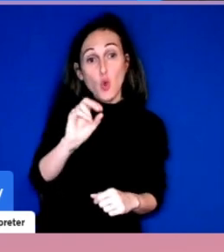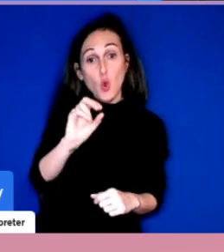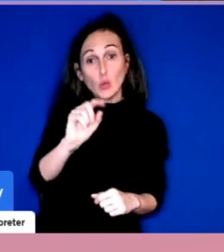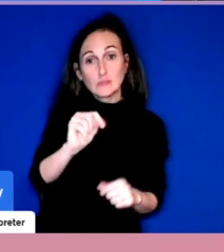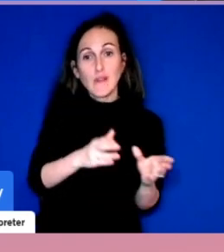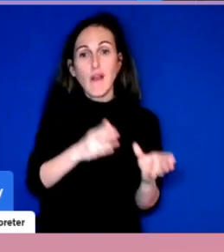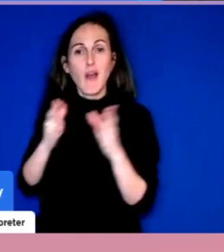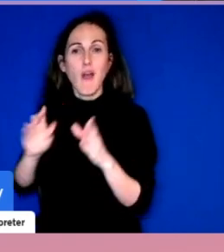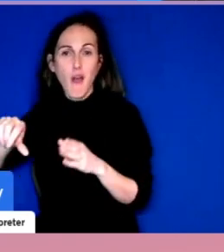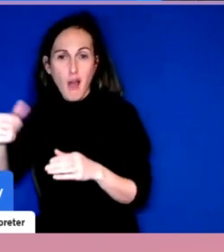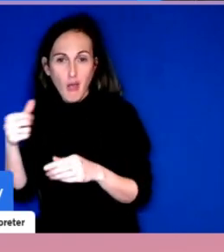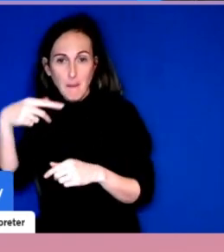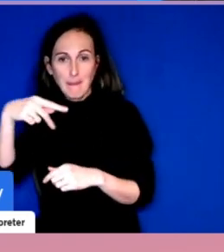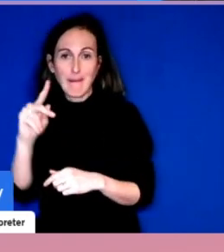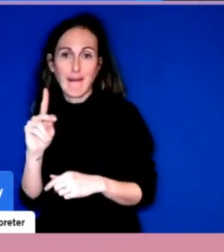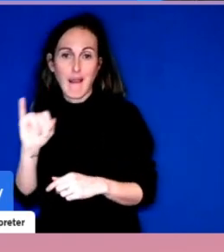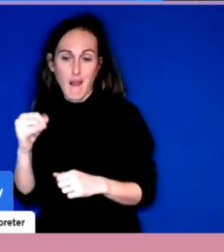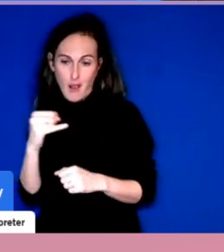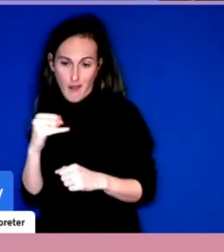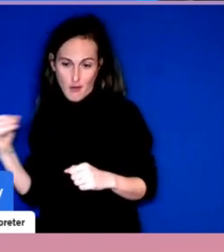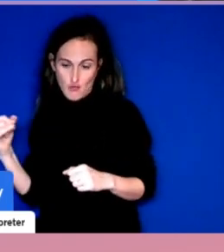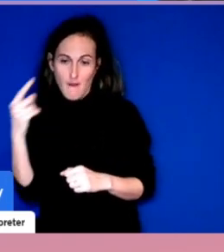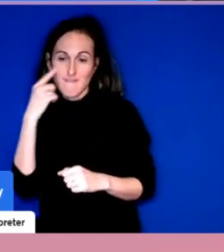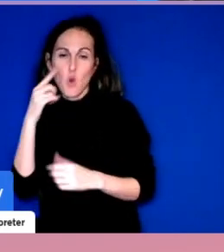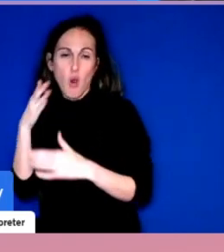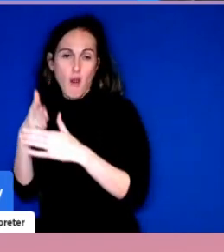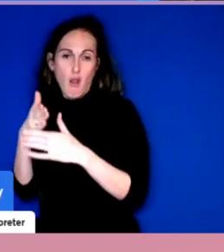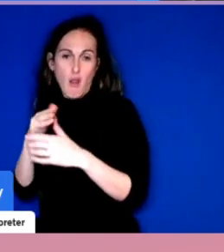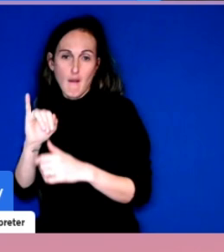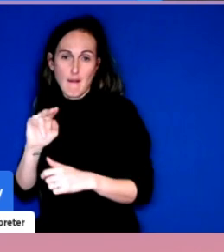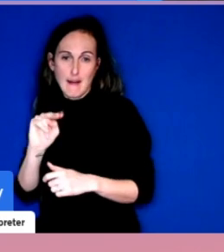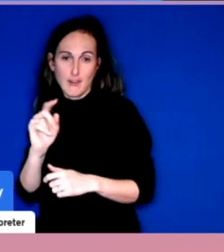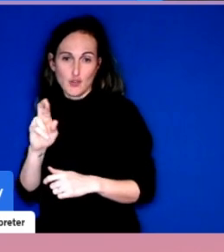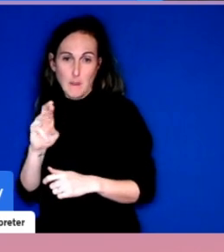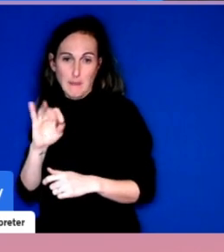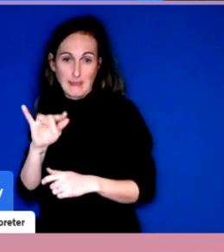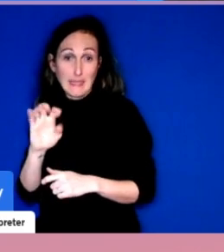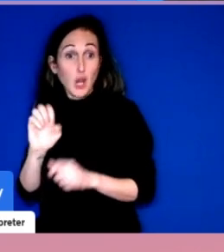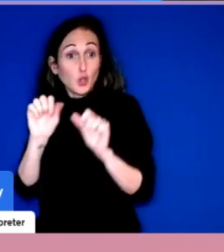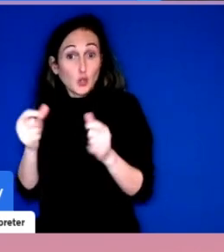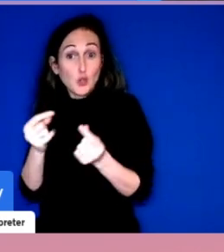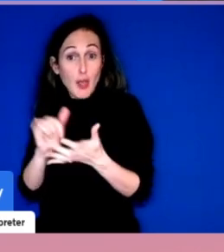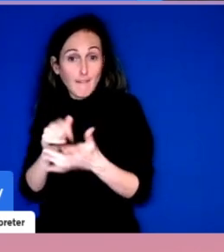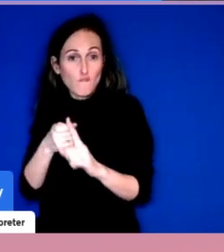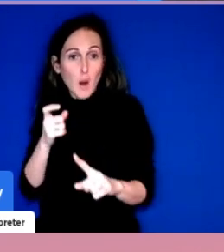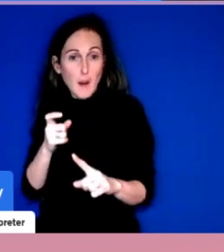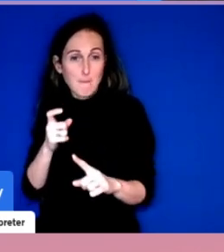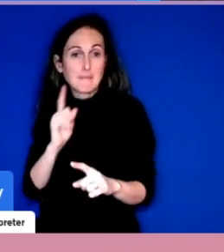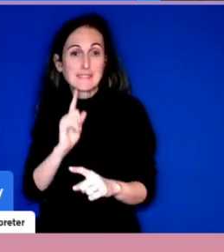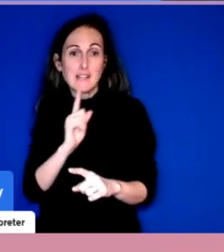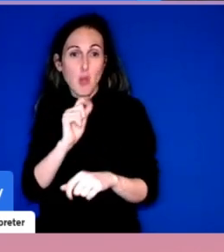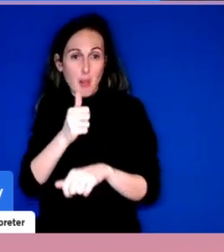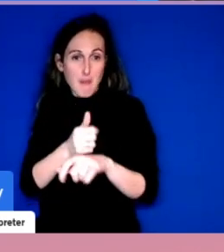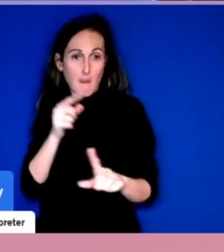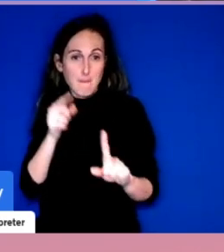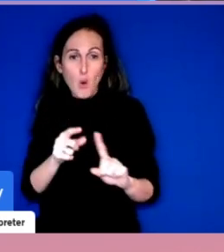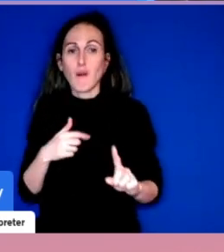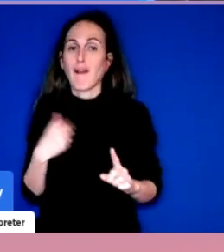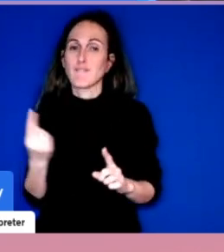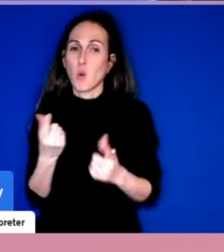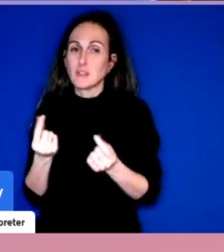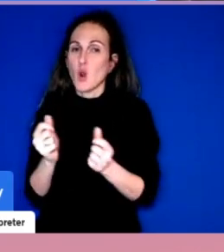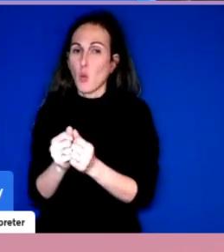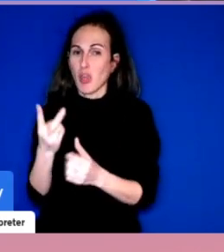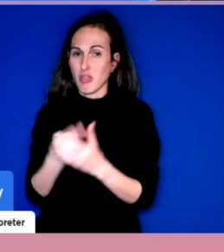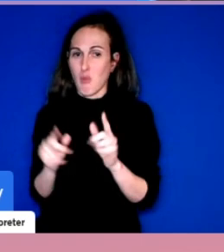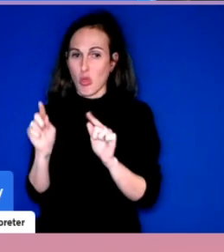underscore int for the intermediate. You can do this in the single mount point. I've always just sort of done it with the two, but